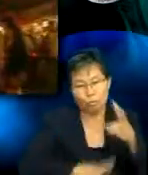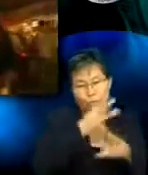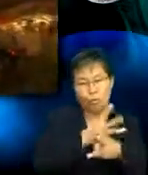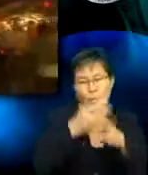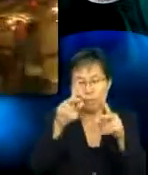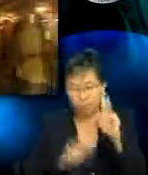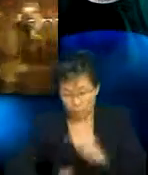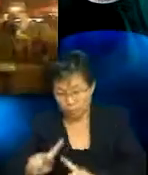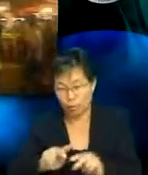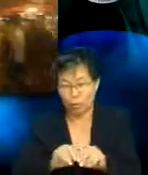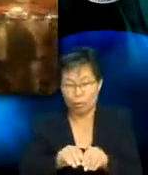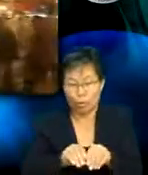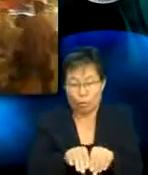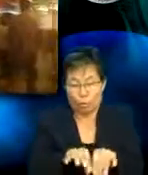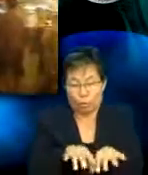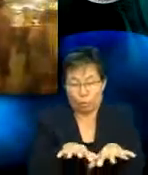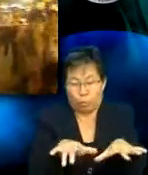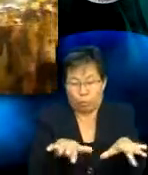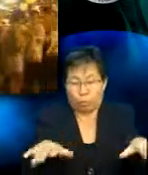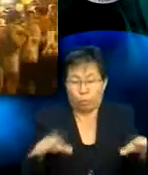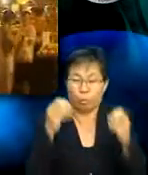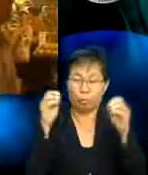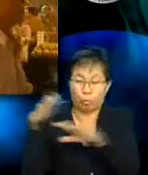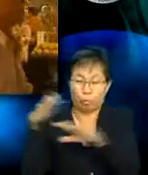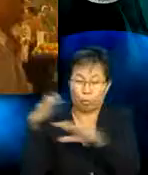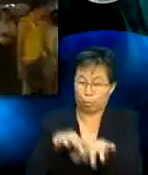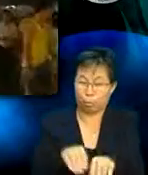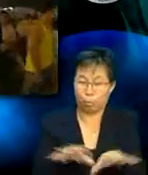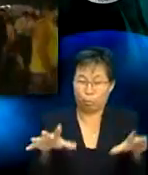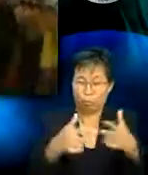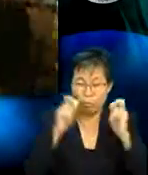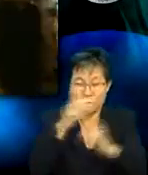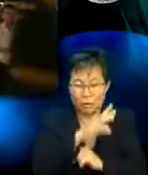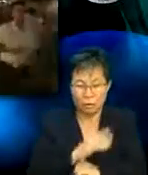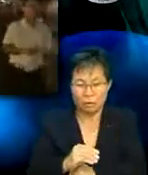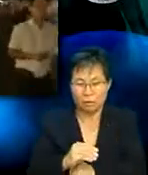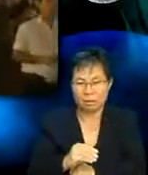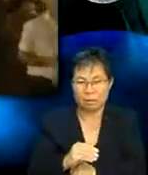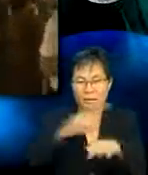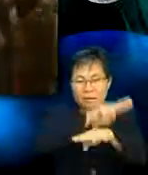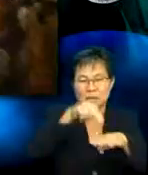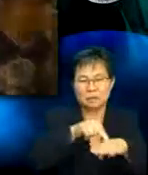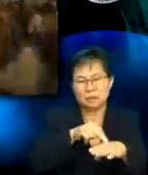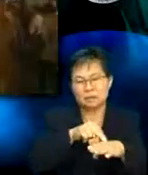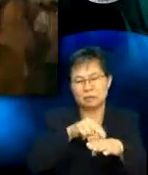This is because world population is growing at a very fast rate